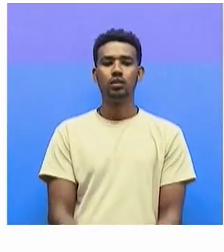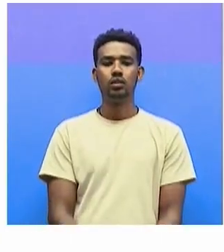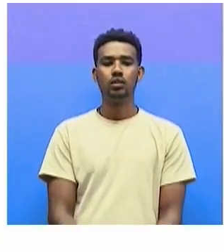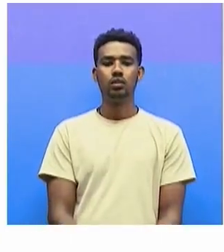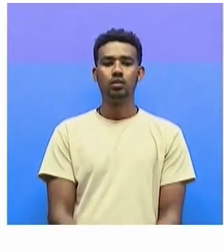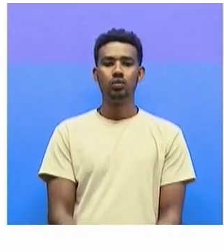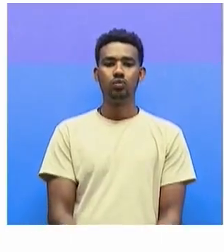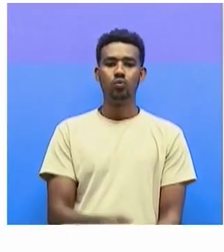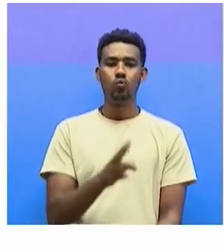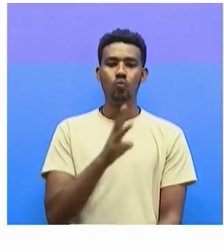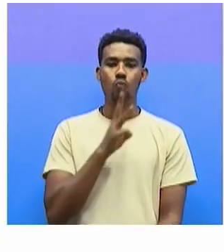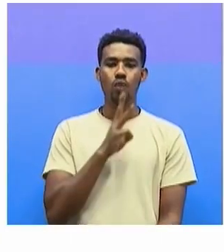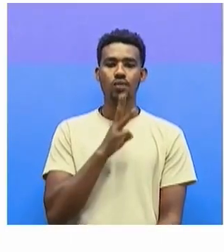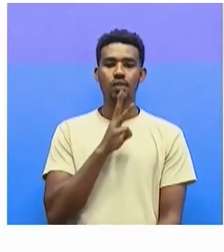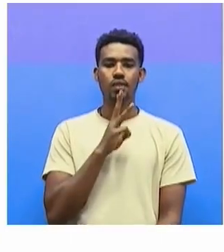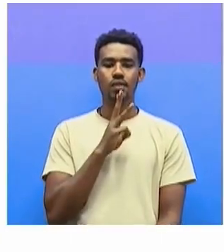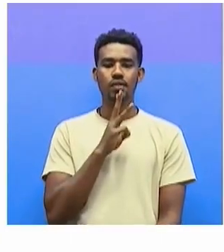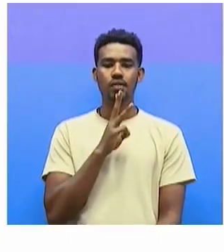water